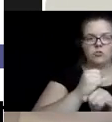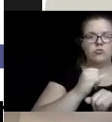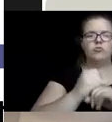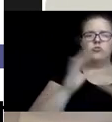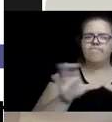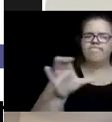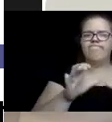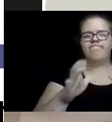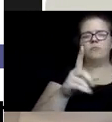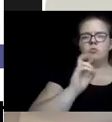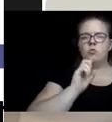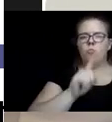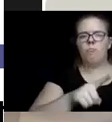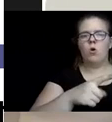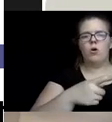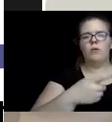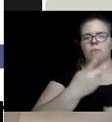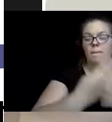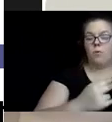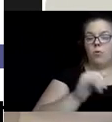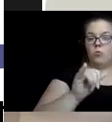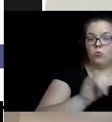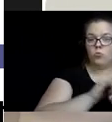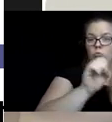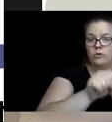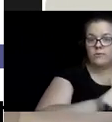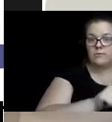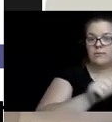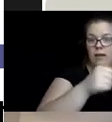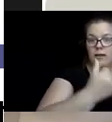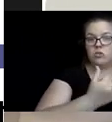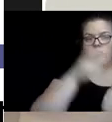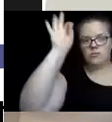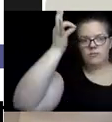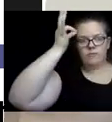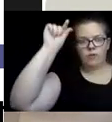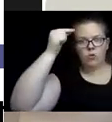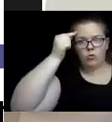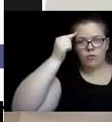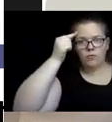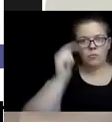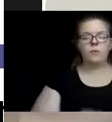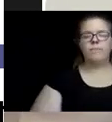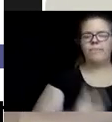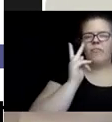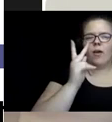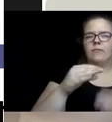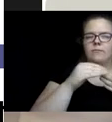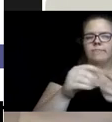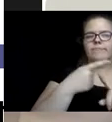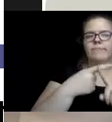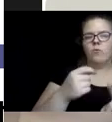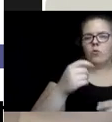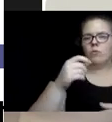to report both by agencies within New York State and the federal government. I've seen guidance from credit